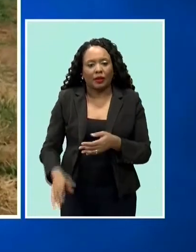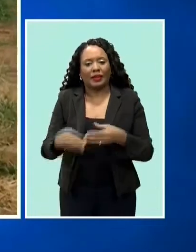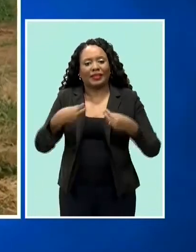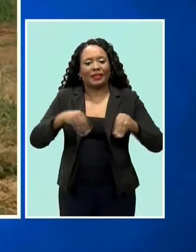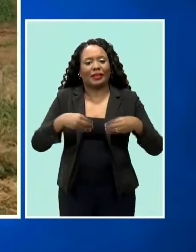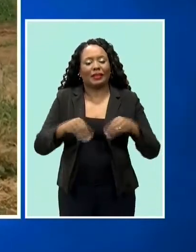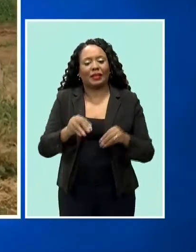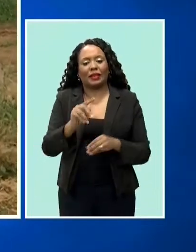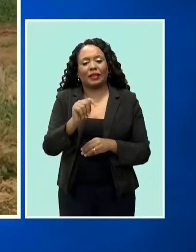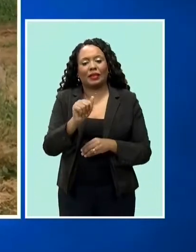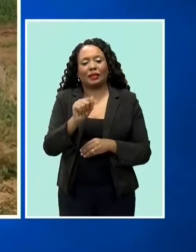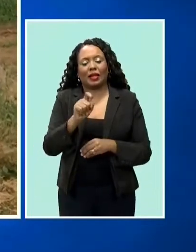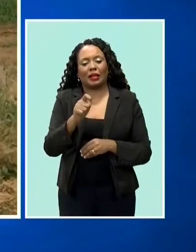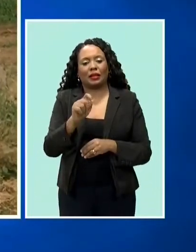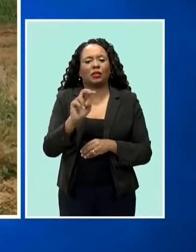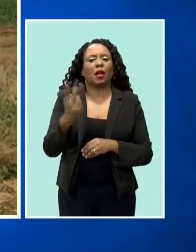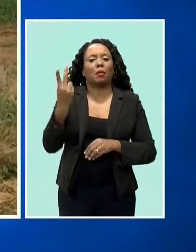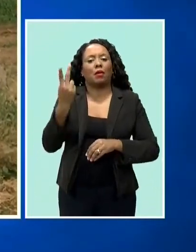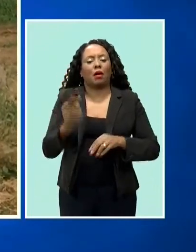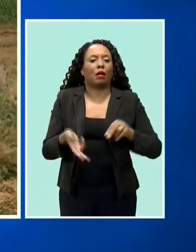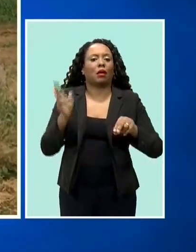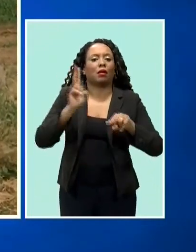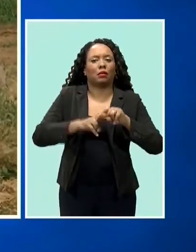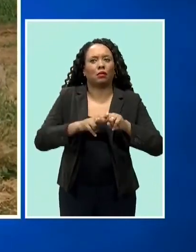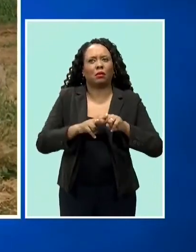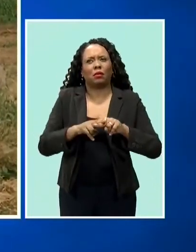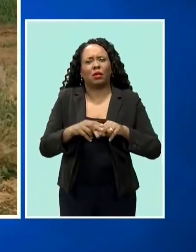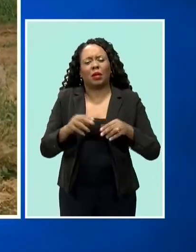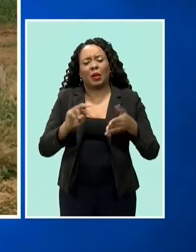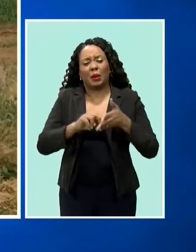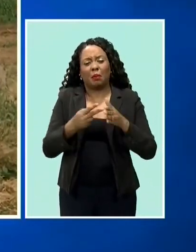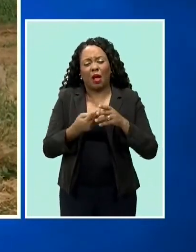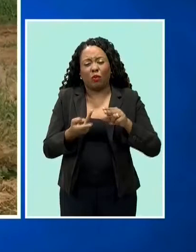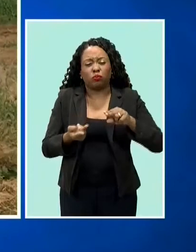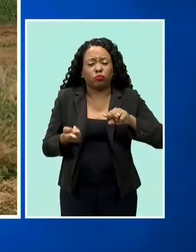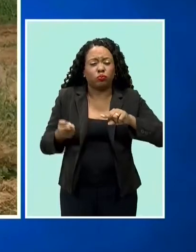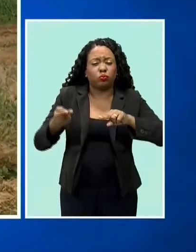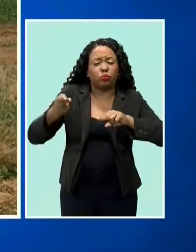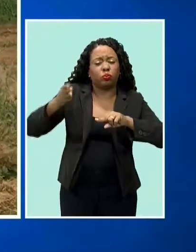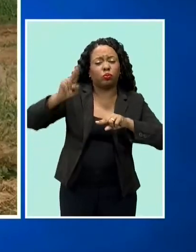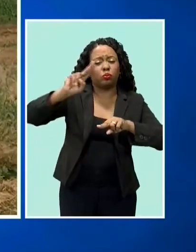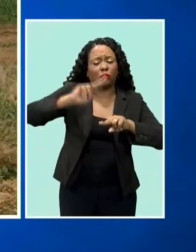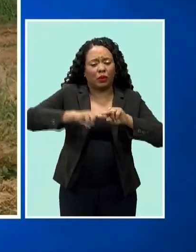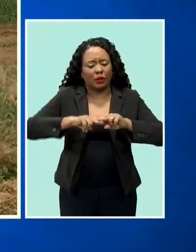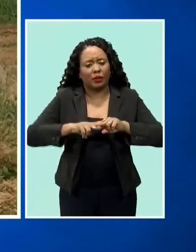raw materials doubled. This massively increased the amount of money farmers have to set